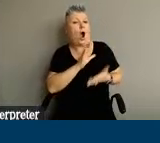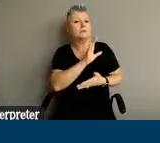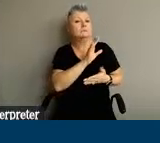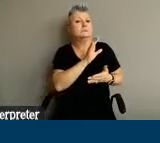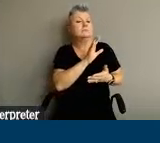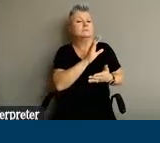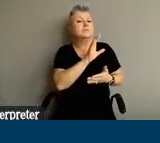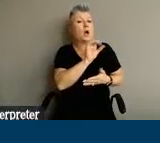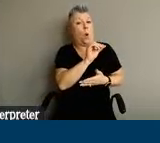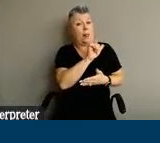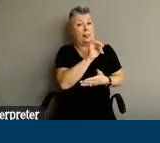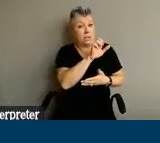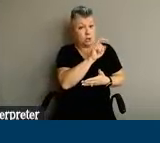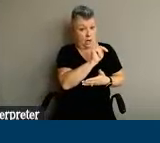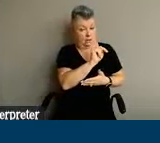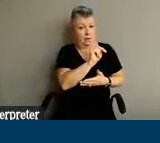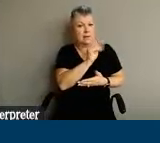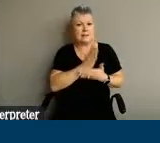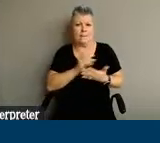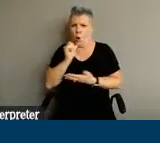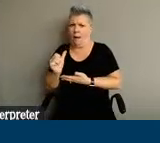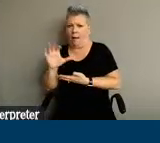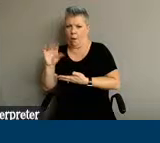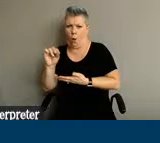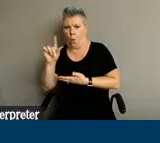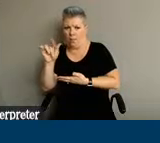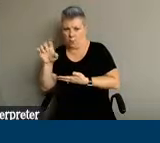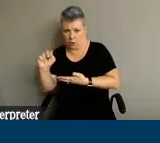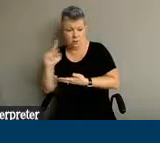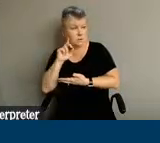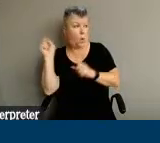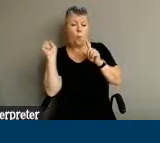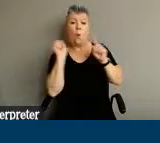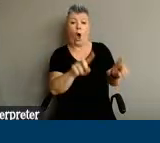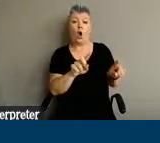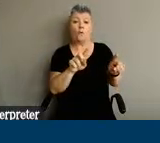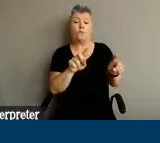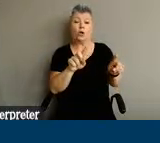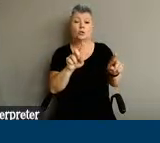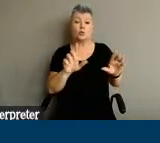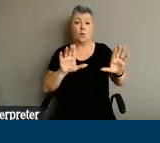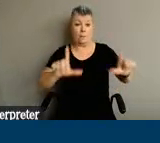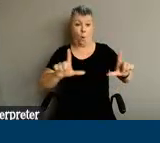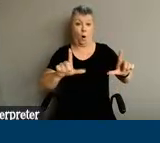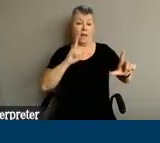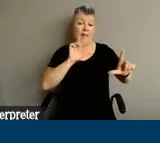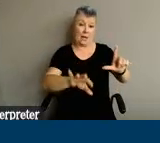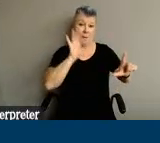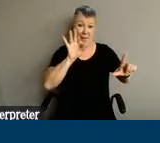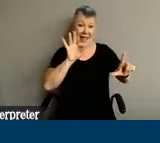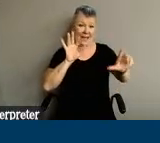pick your space and area, and we're going to come up and join you. I think they're cheat sheet.